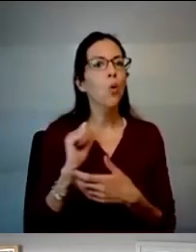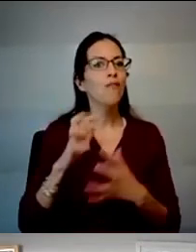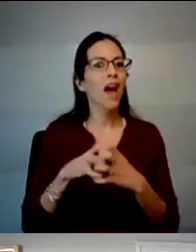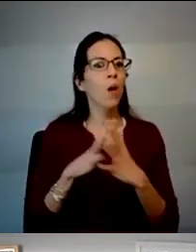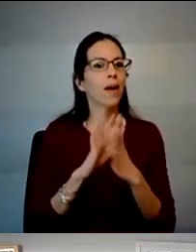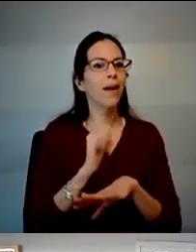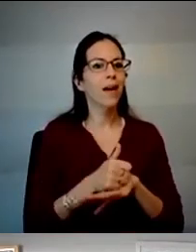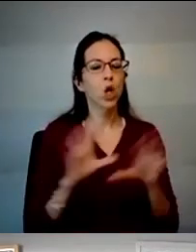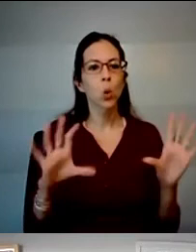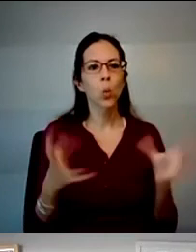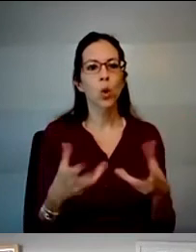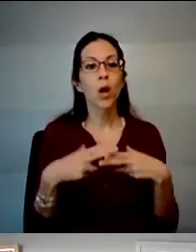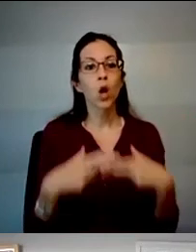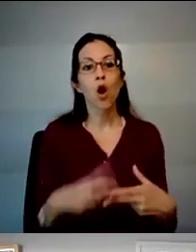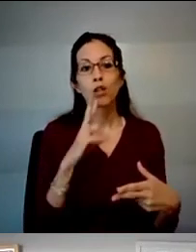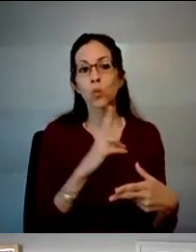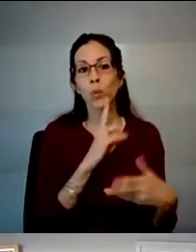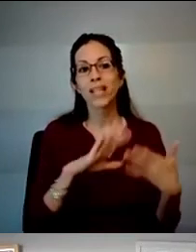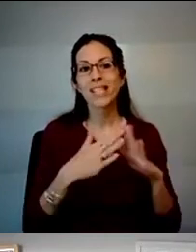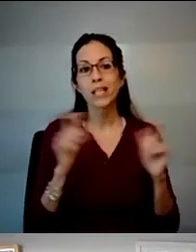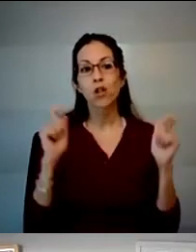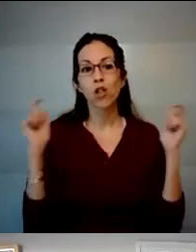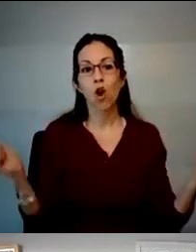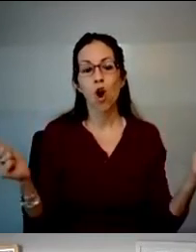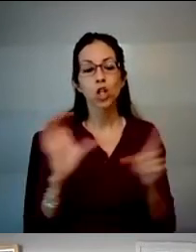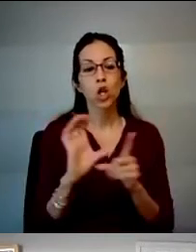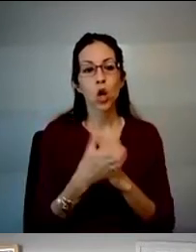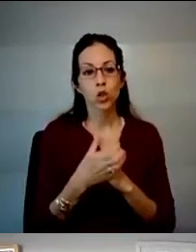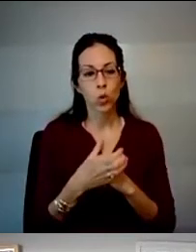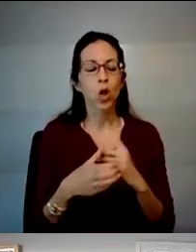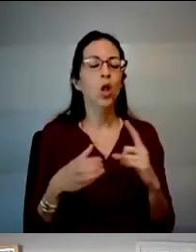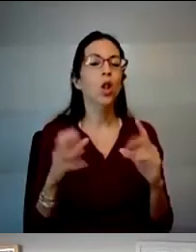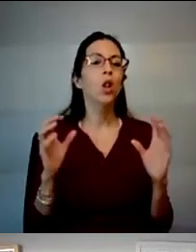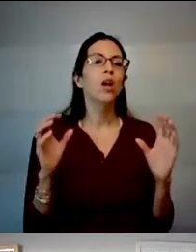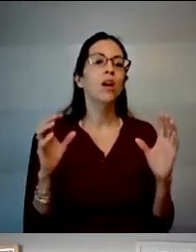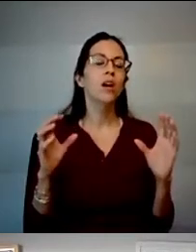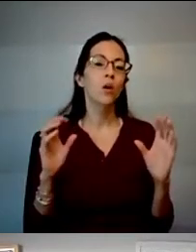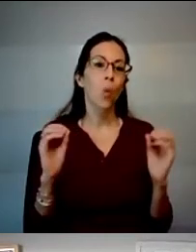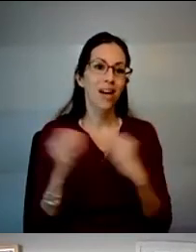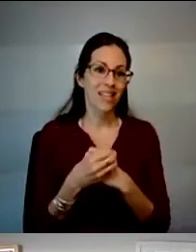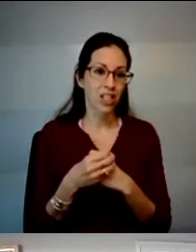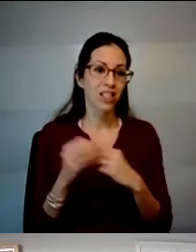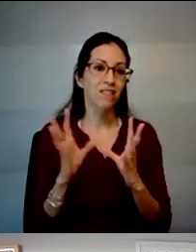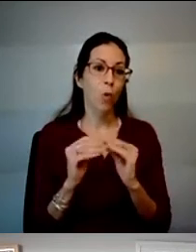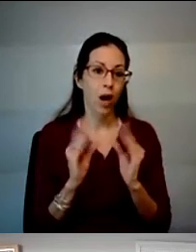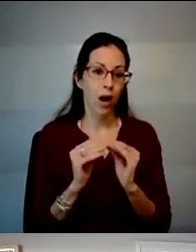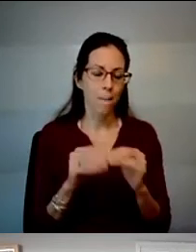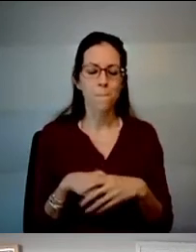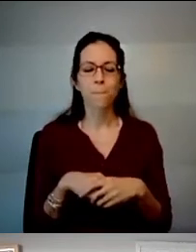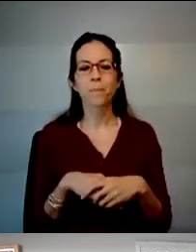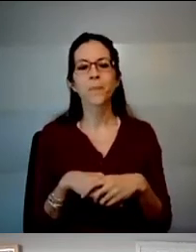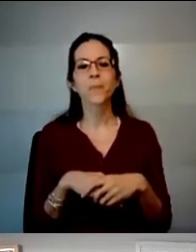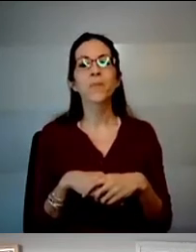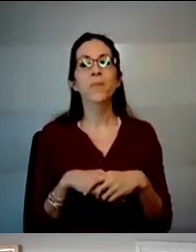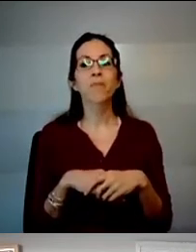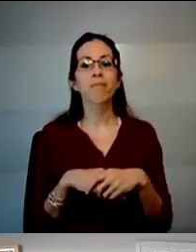a group called the Twin Cities Large Cultural Organizations Forum. Ticklecough for short. And it was originally, you know, put